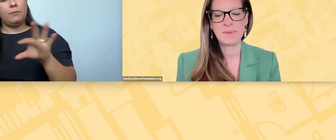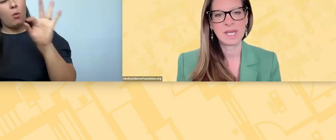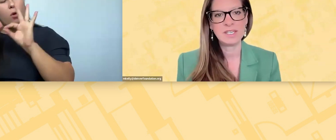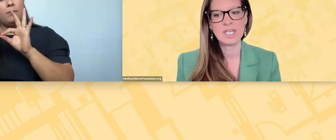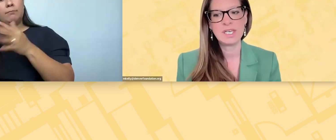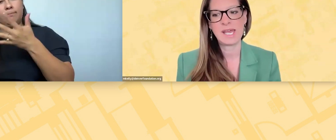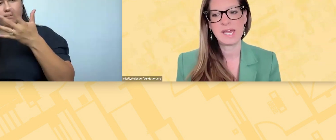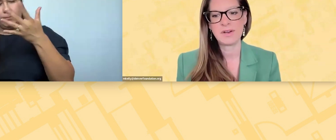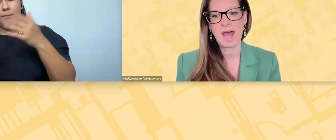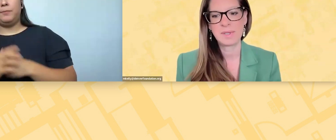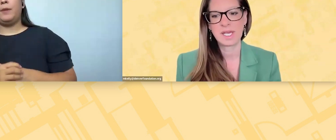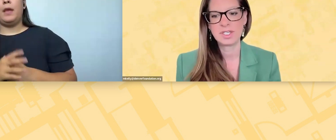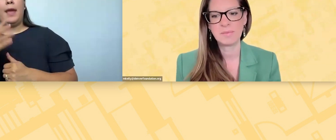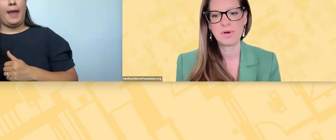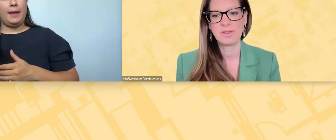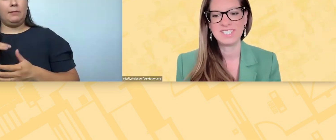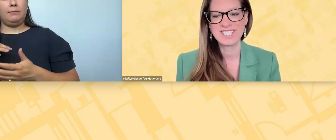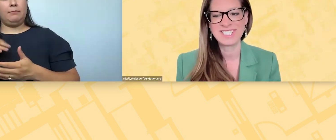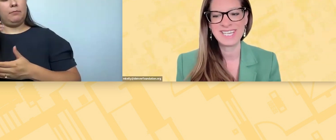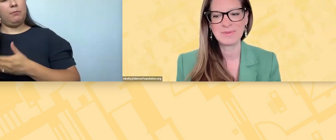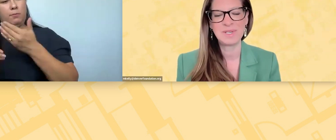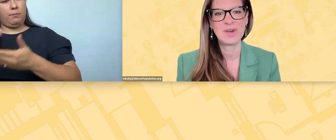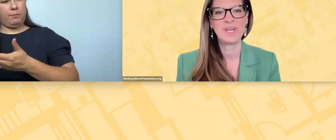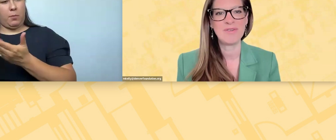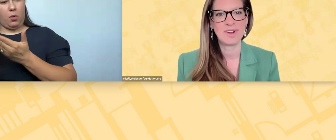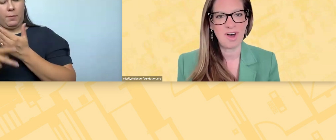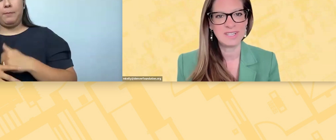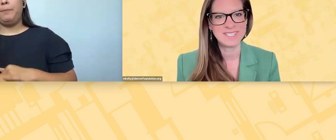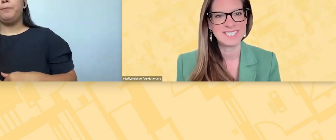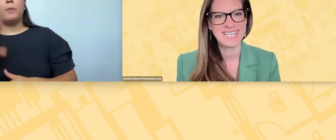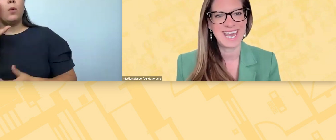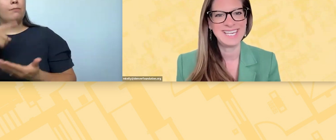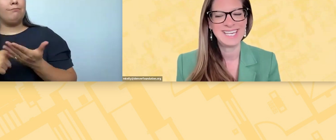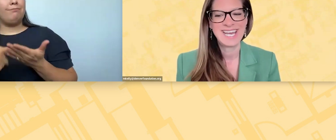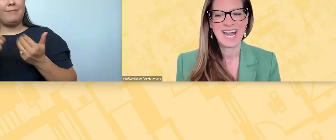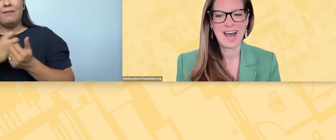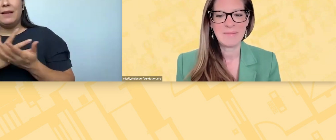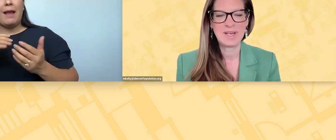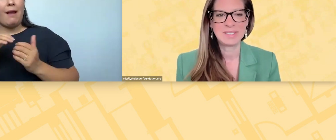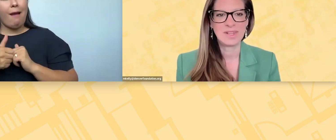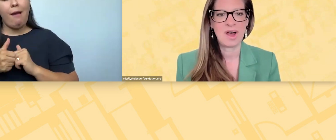Program application and our application portal logistics, we'll be going over all of this today,